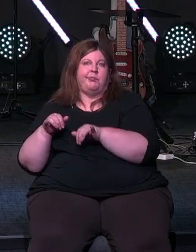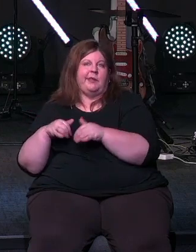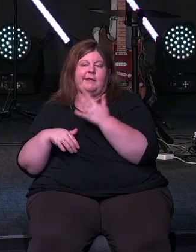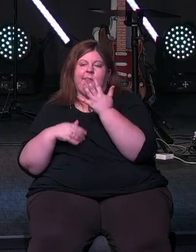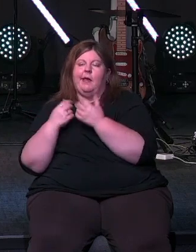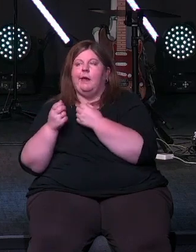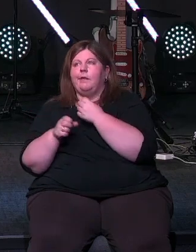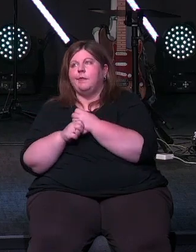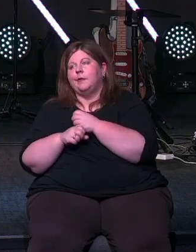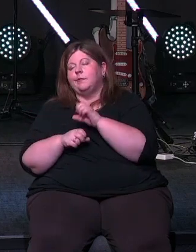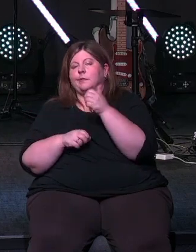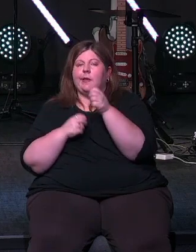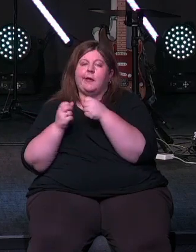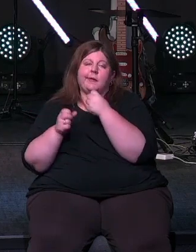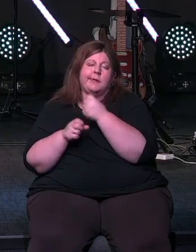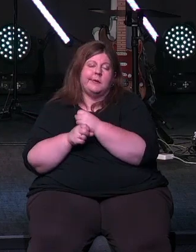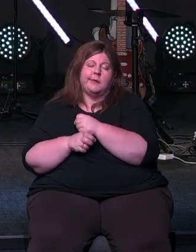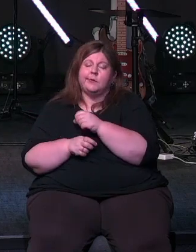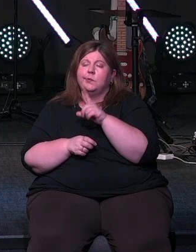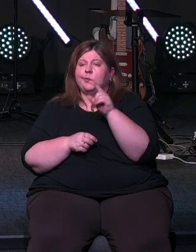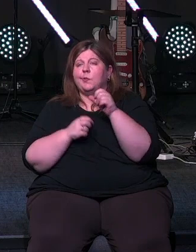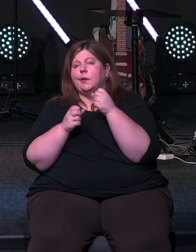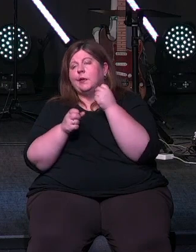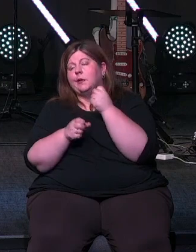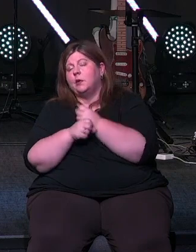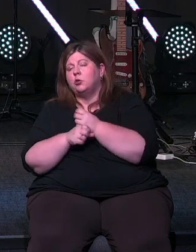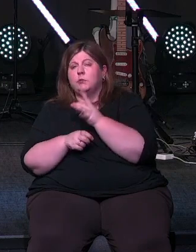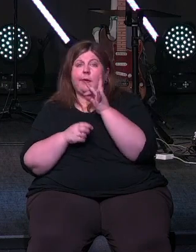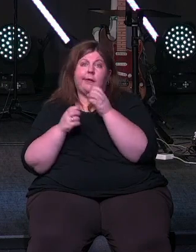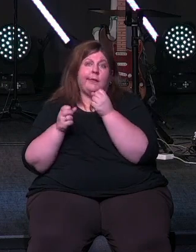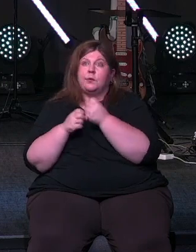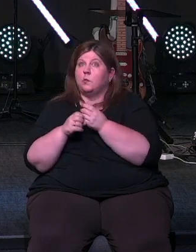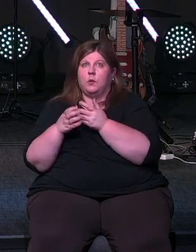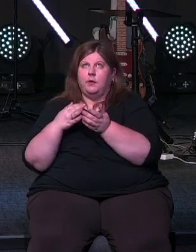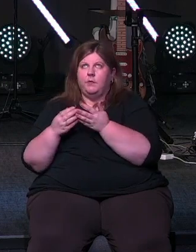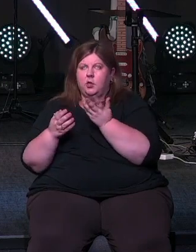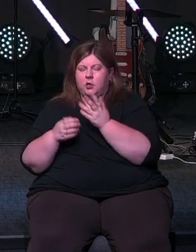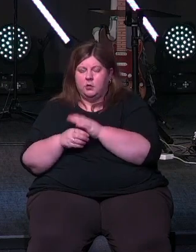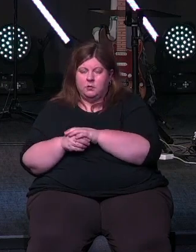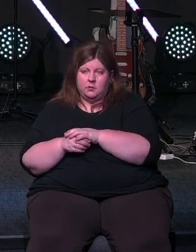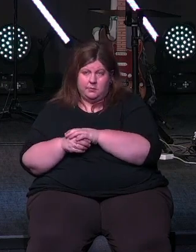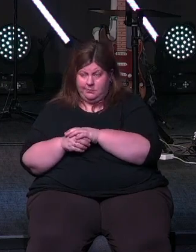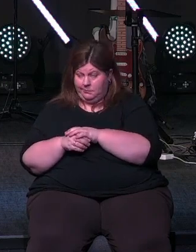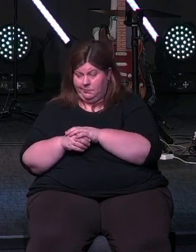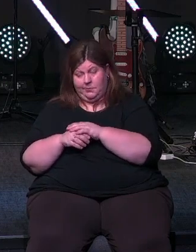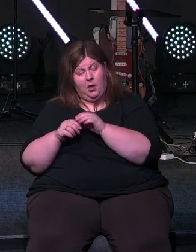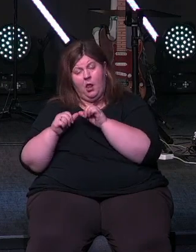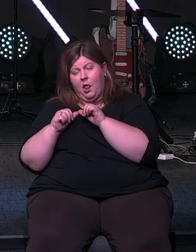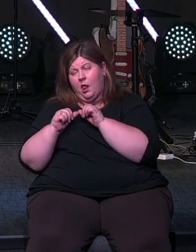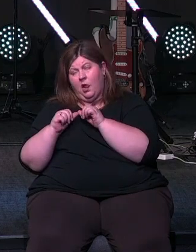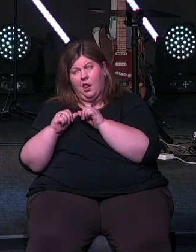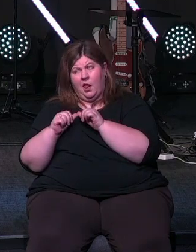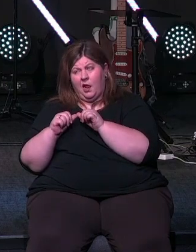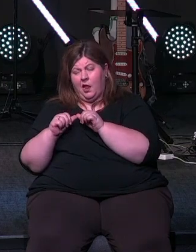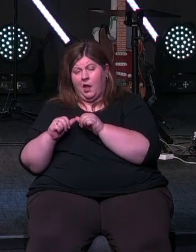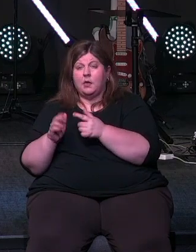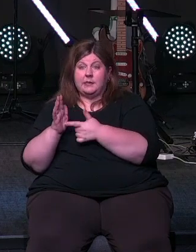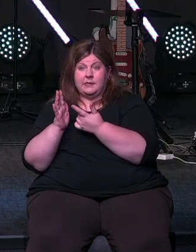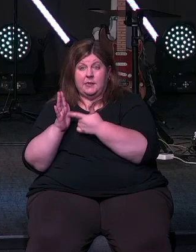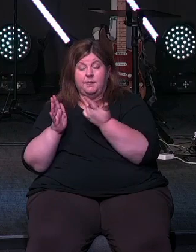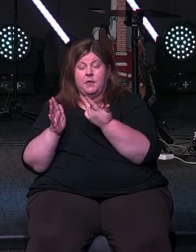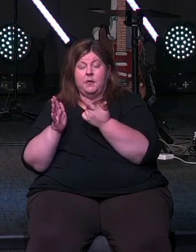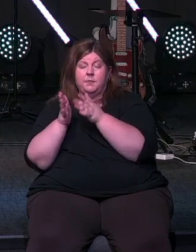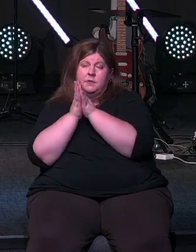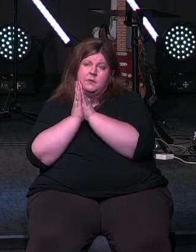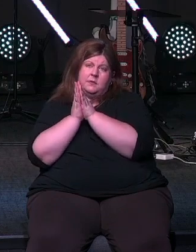years, 20 years, 40 years, 60 years, 80 years, whatever it is for you, when you've followed Jesus for a long time, sometimes prayer